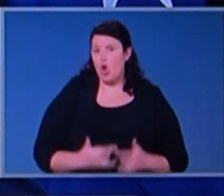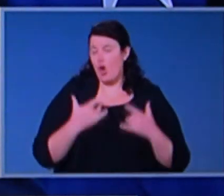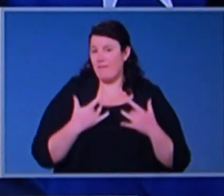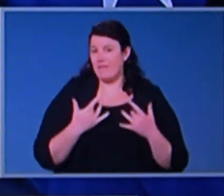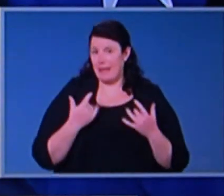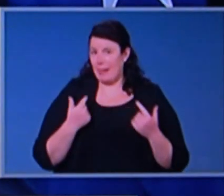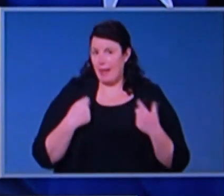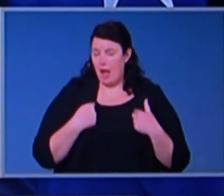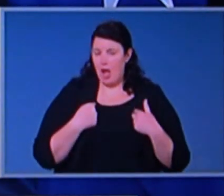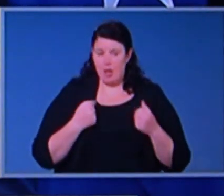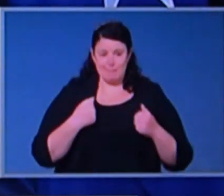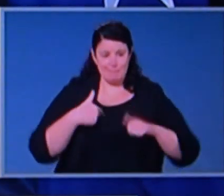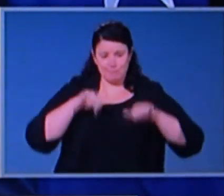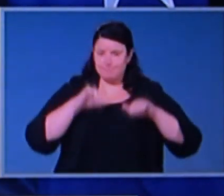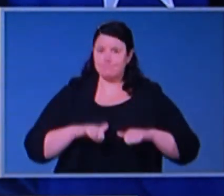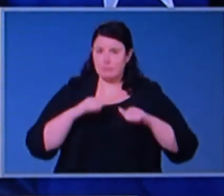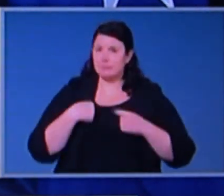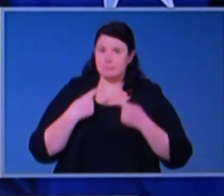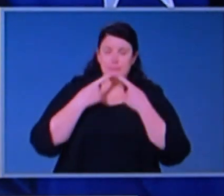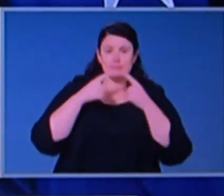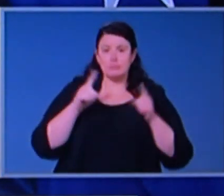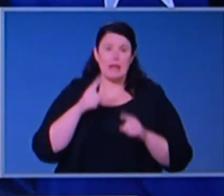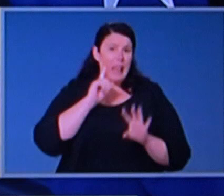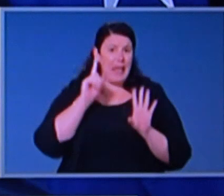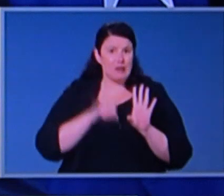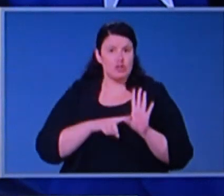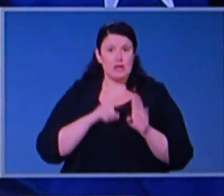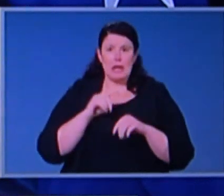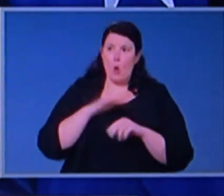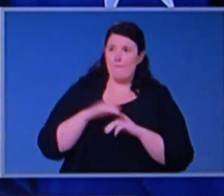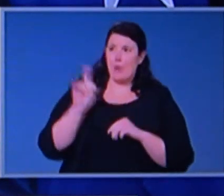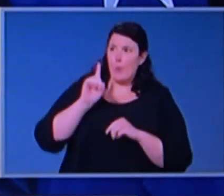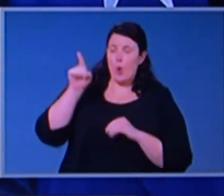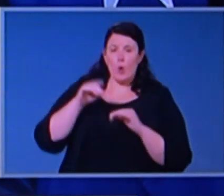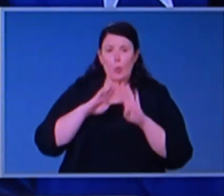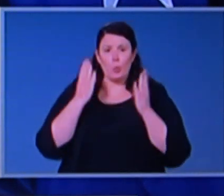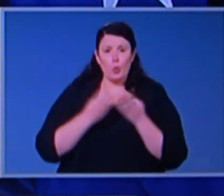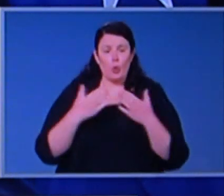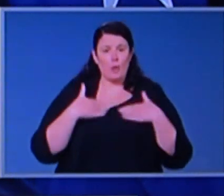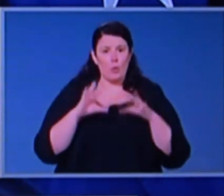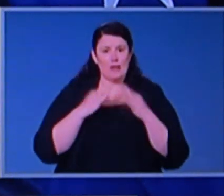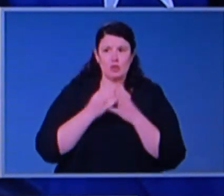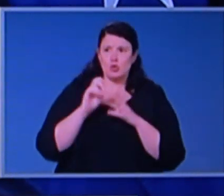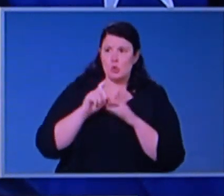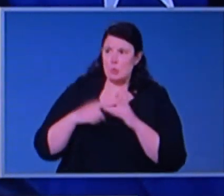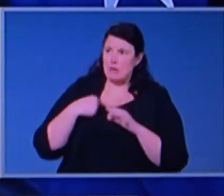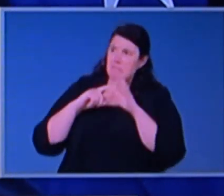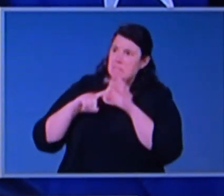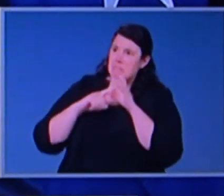articulated to the Lowy Institute last year. I think it was back in September. I've said